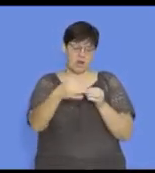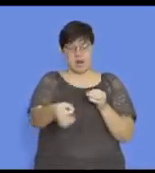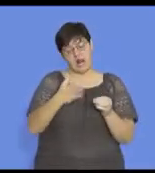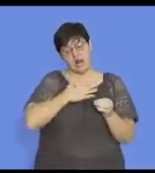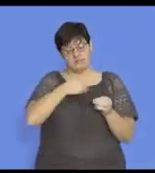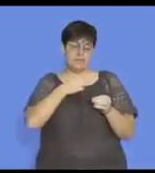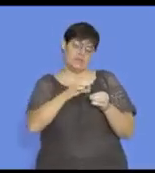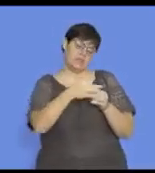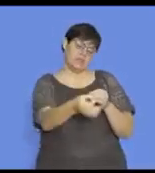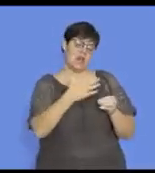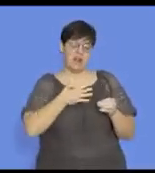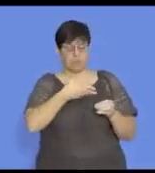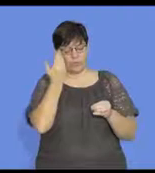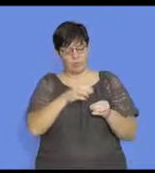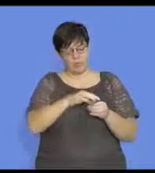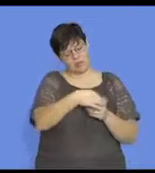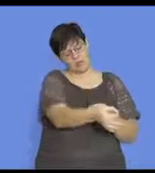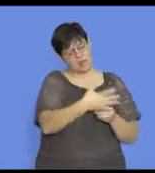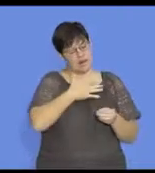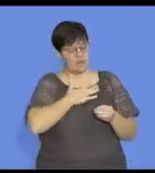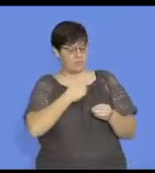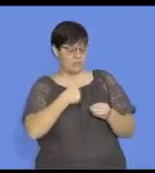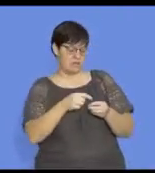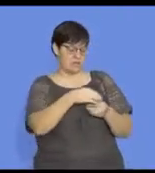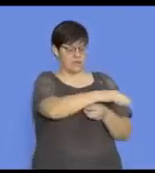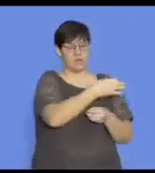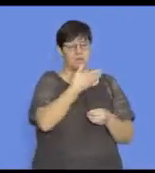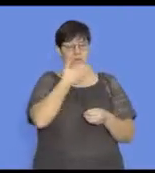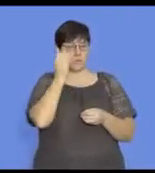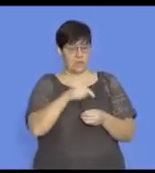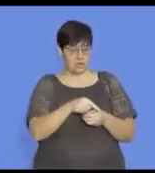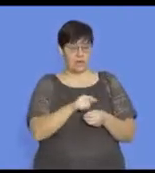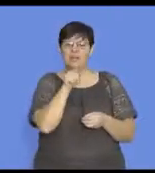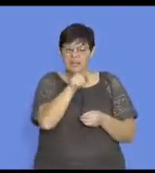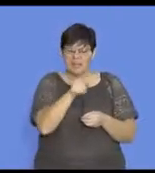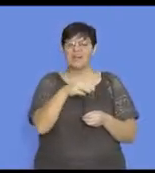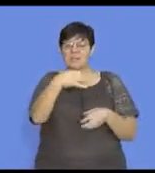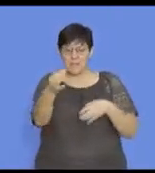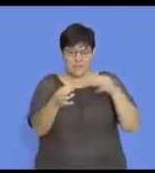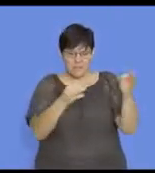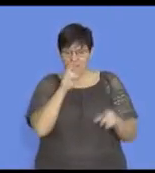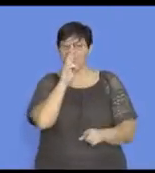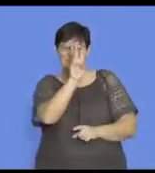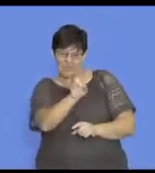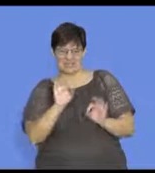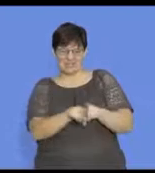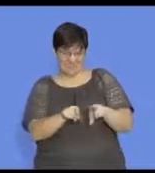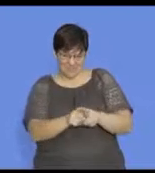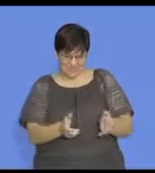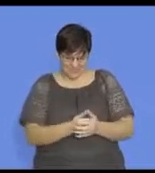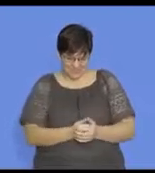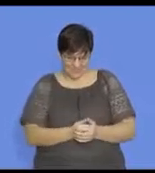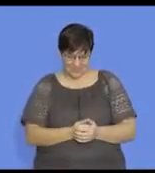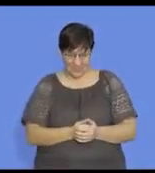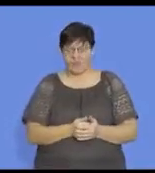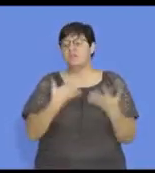not, whatever, and you pull them all apart. That's basically what we are going to look at. Right, so we're going to work